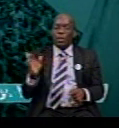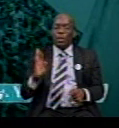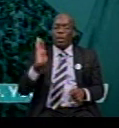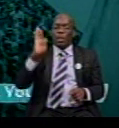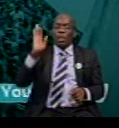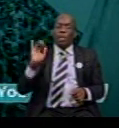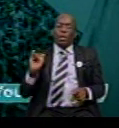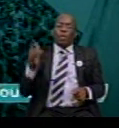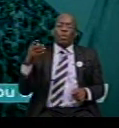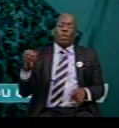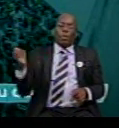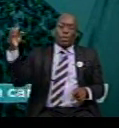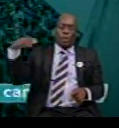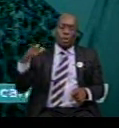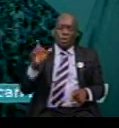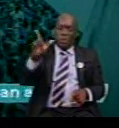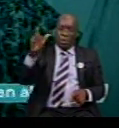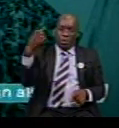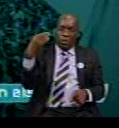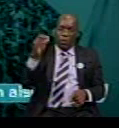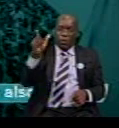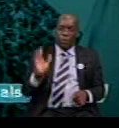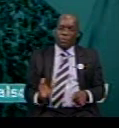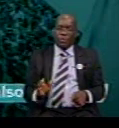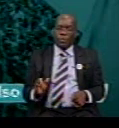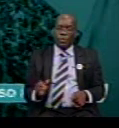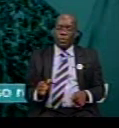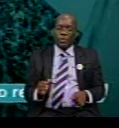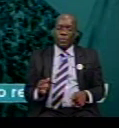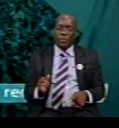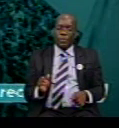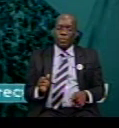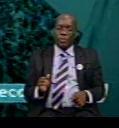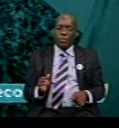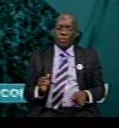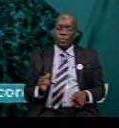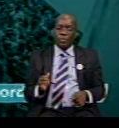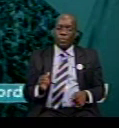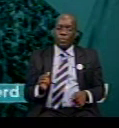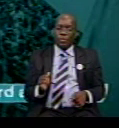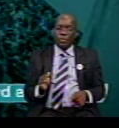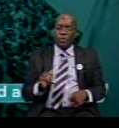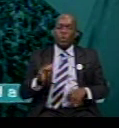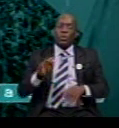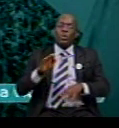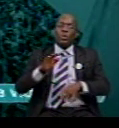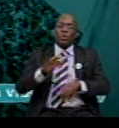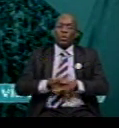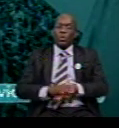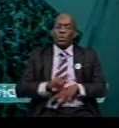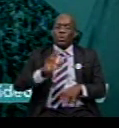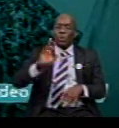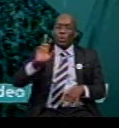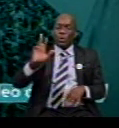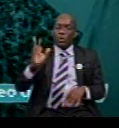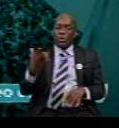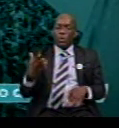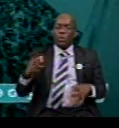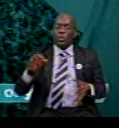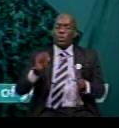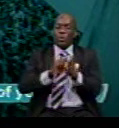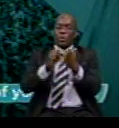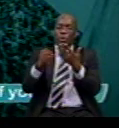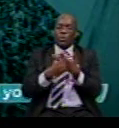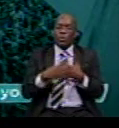God, on the 3rd of September, there is going to be a banquet for all that